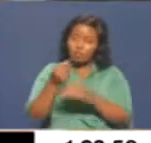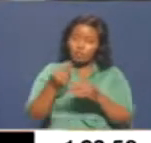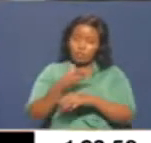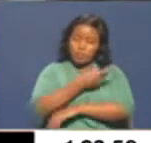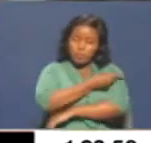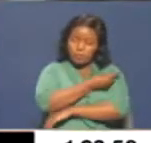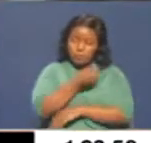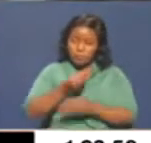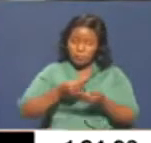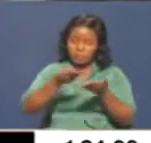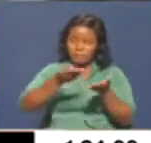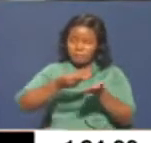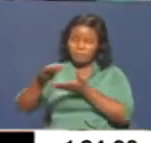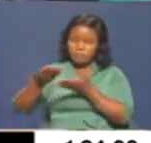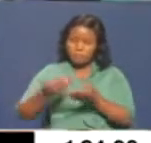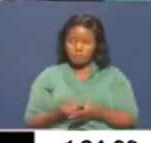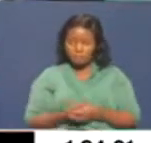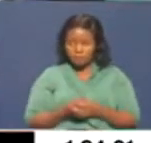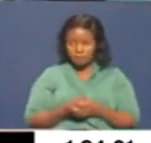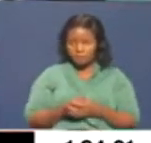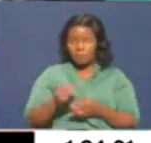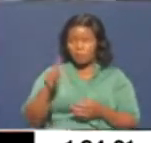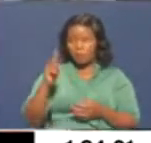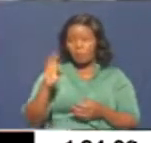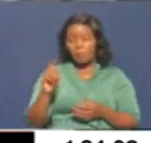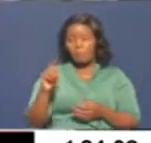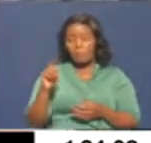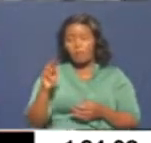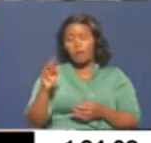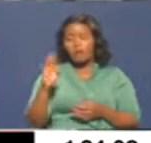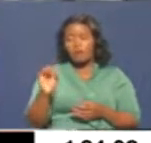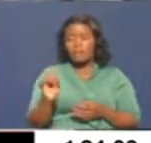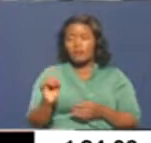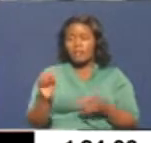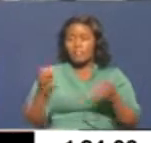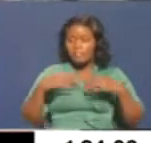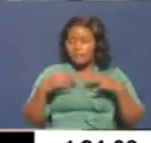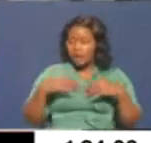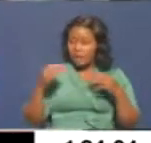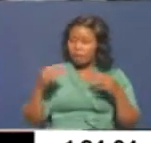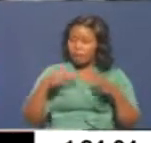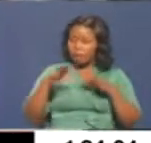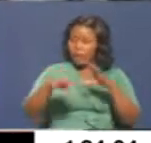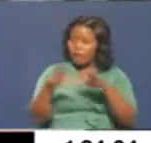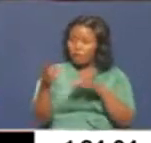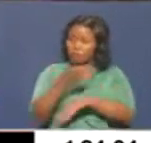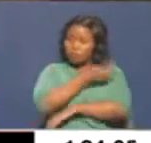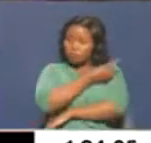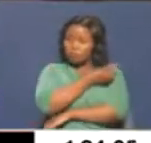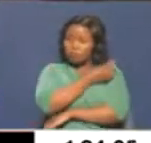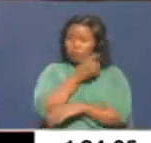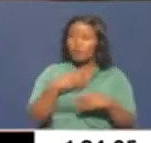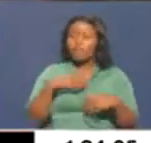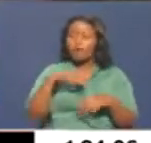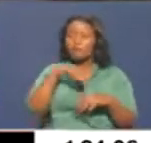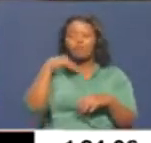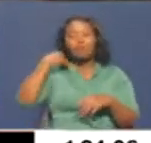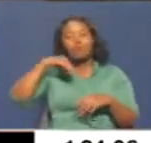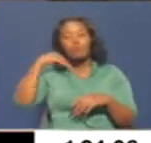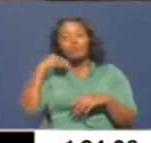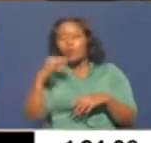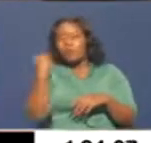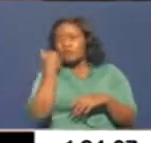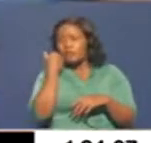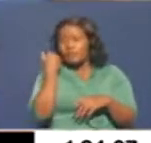A Veterinary Association was in Malindi, Kilifi County to launch during the anti-rabies vaccination program.